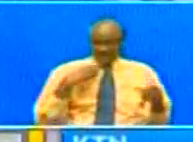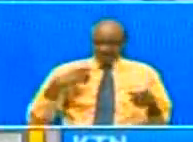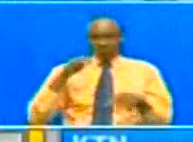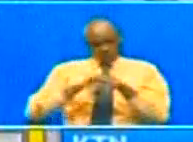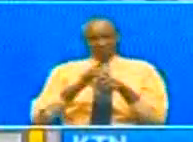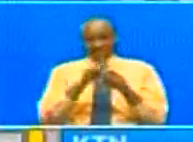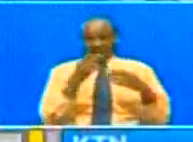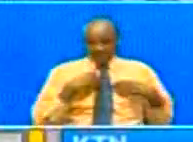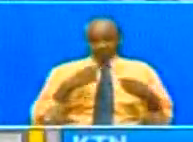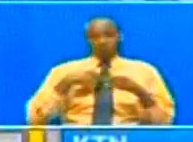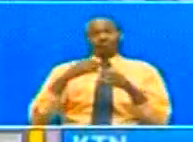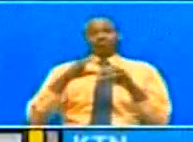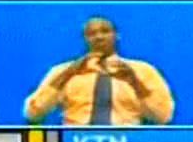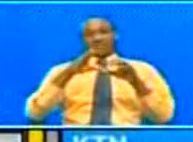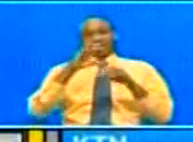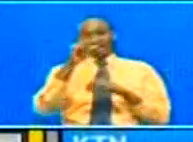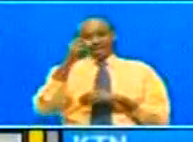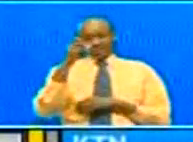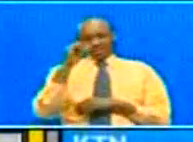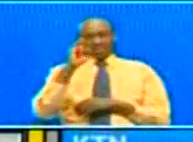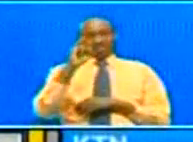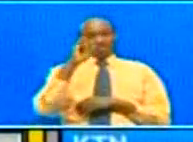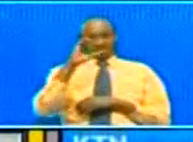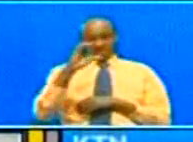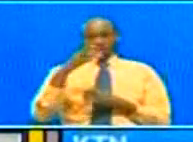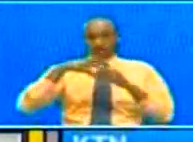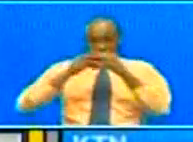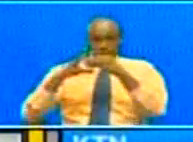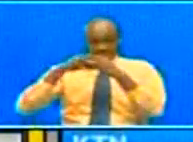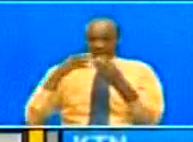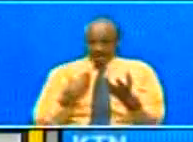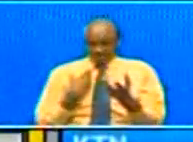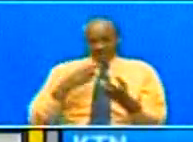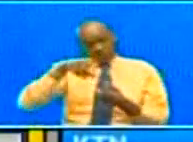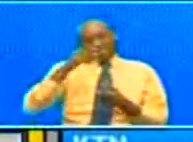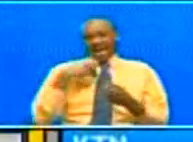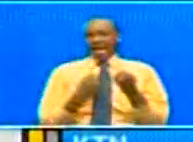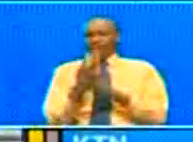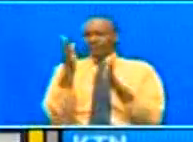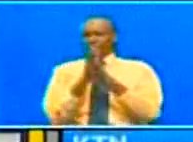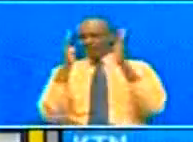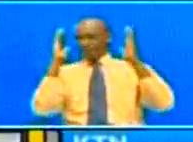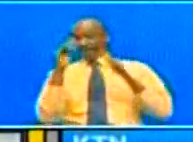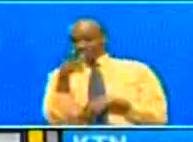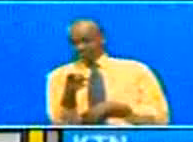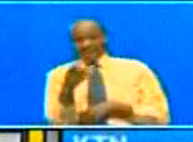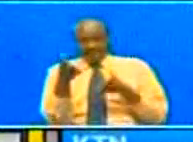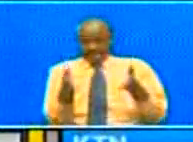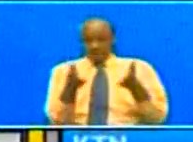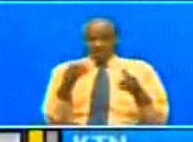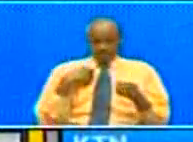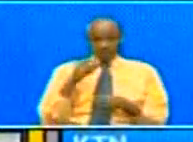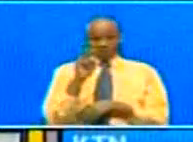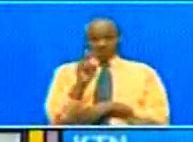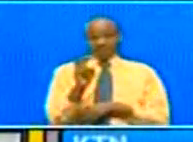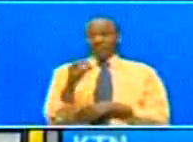training from classic molding. With that training, at least we had to come up with something big. Right now, if you